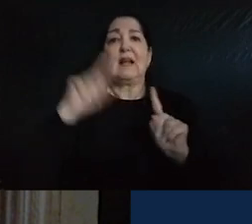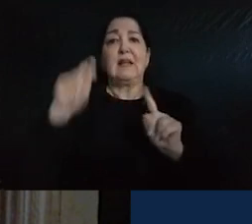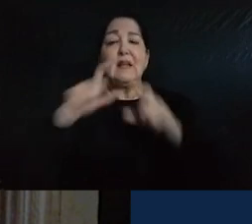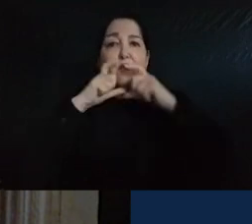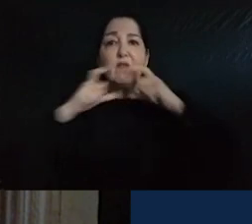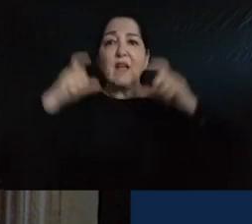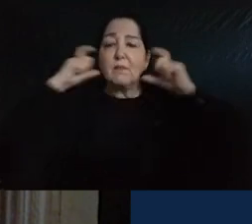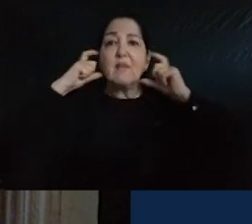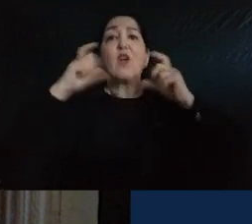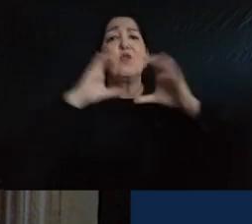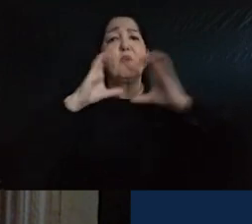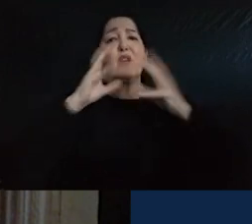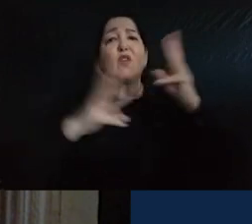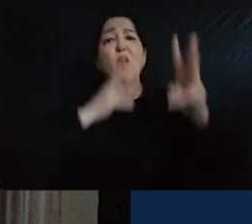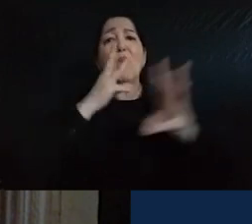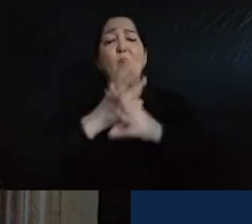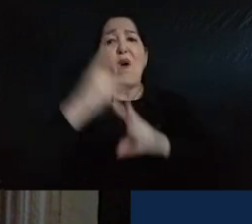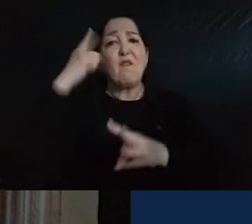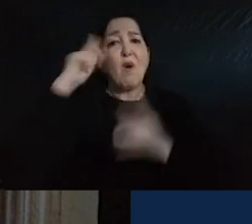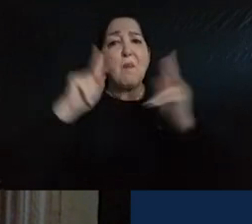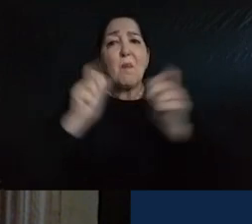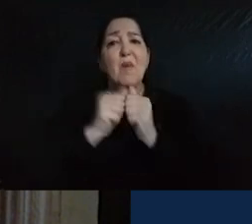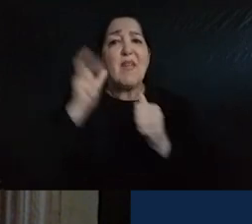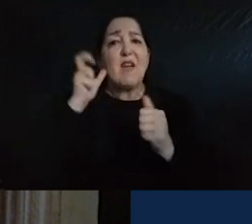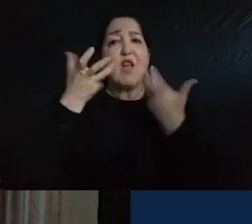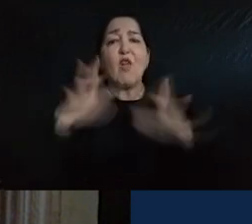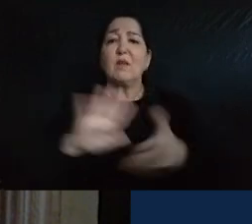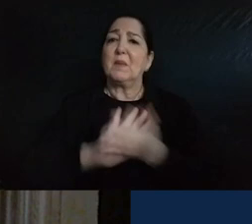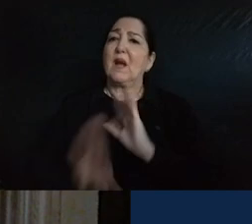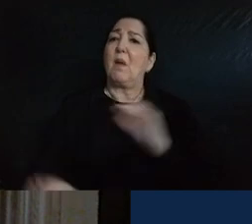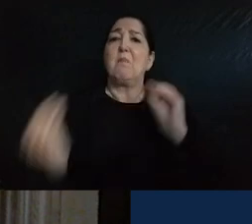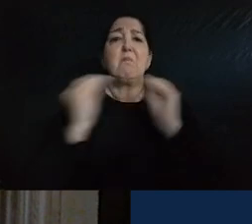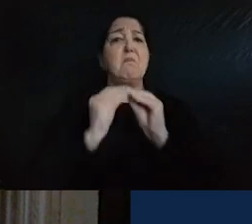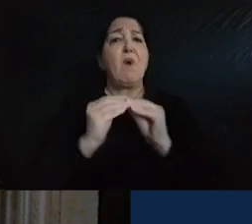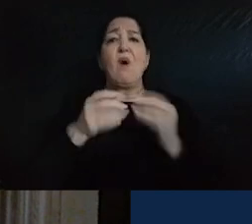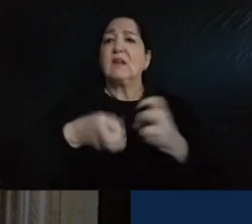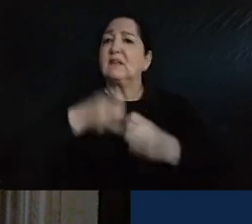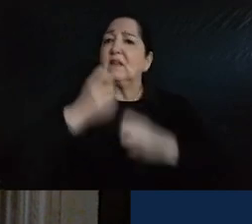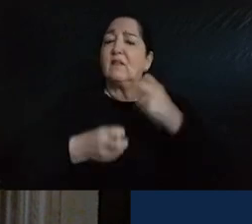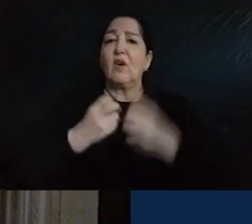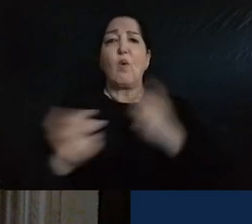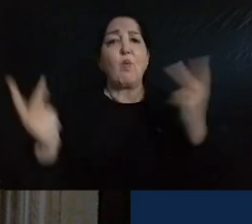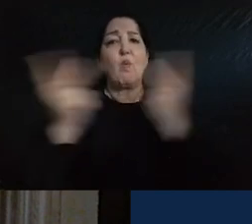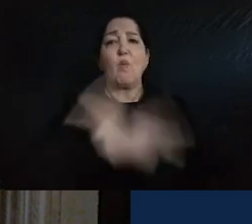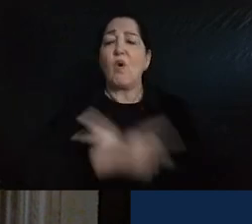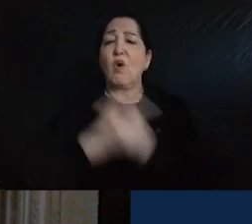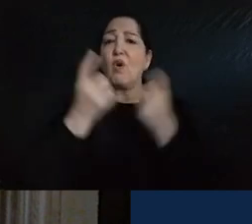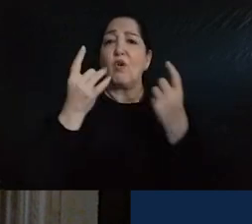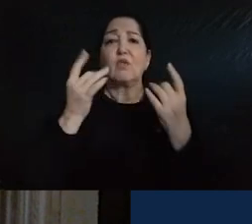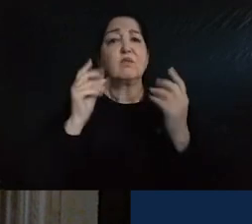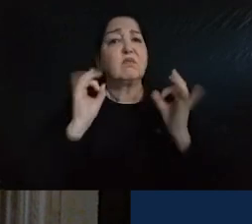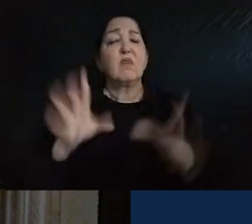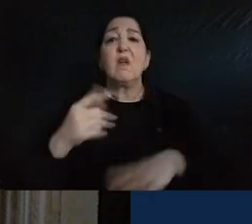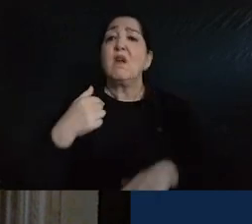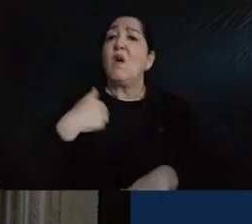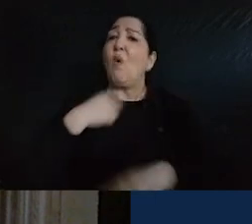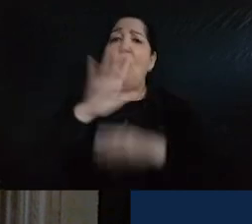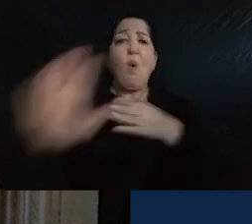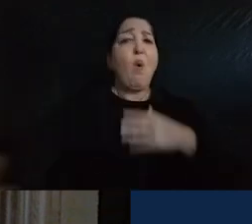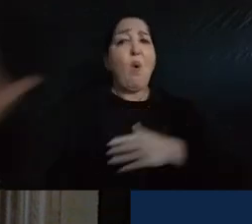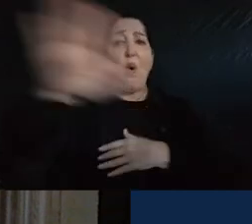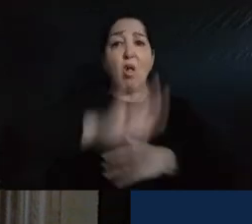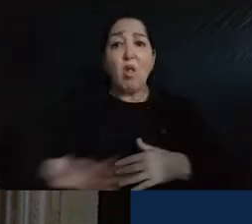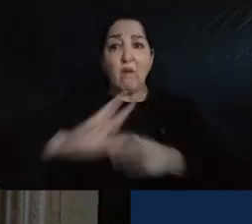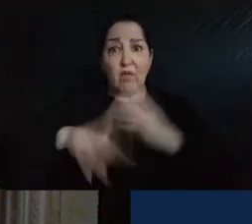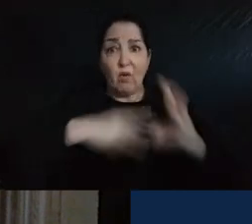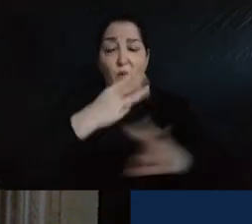difficult, creating unexpected challenges for people with hearing loss around the world. Almost overnight, I literally have